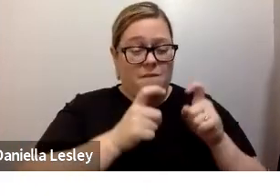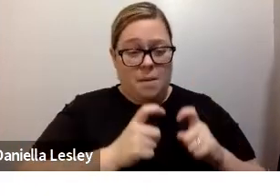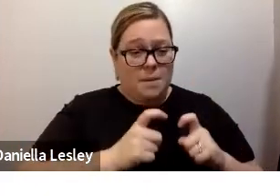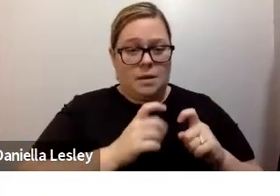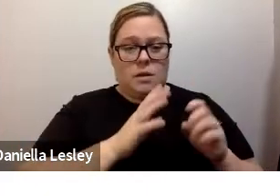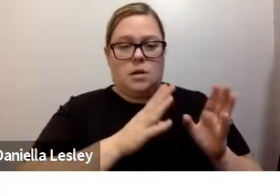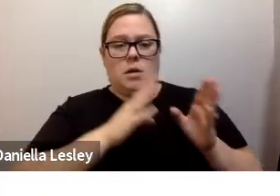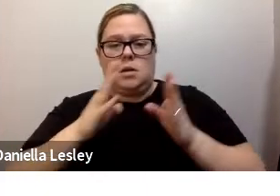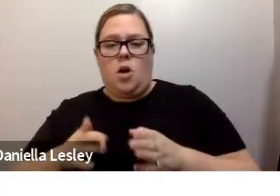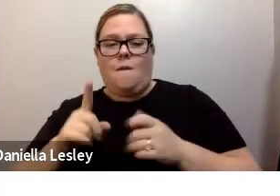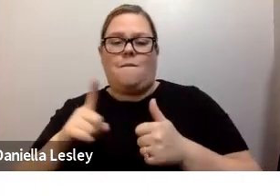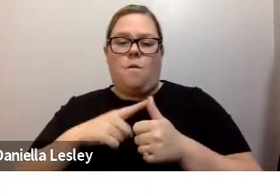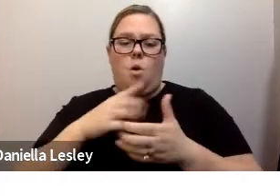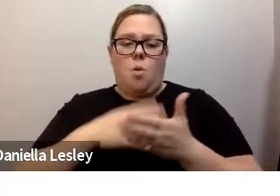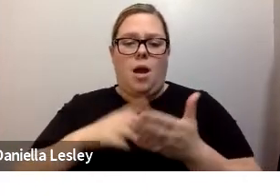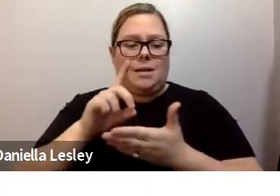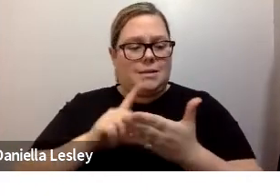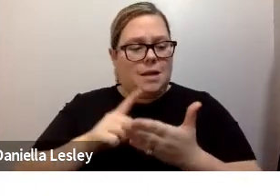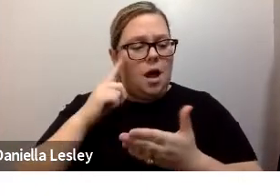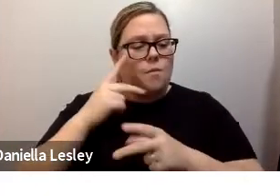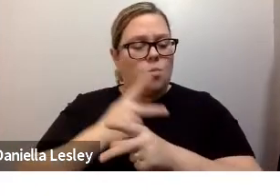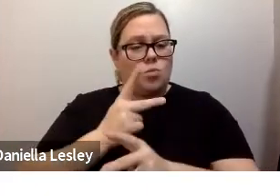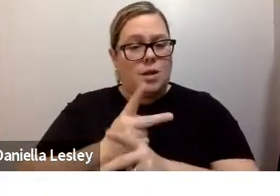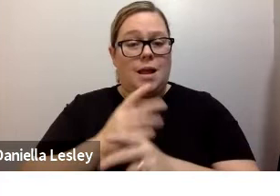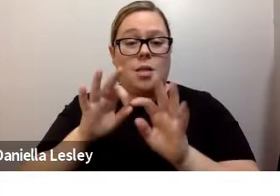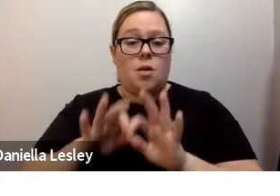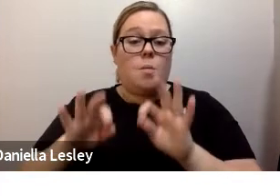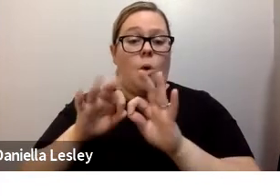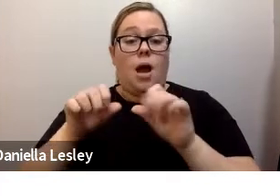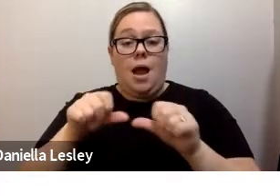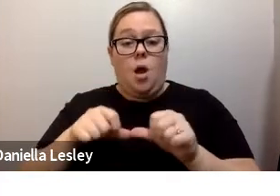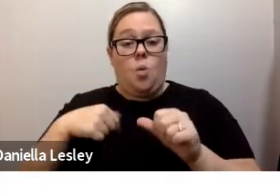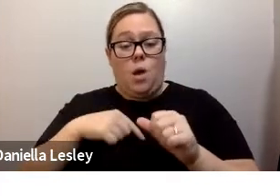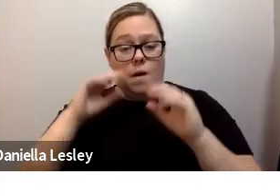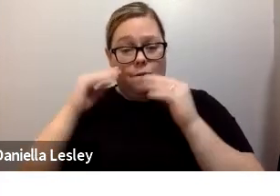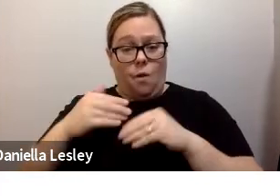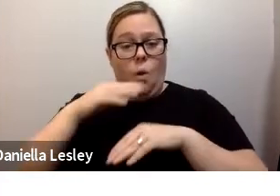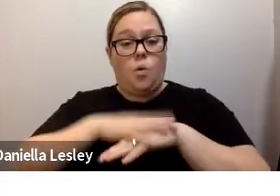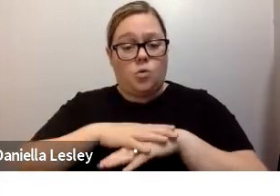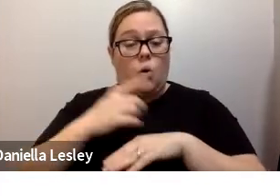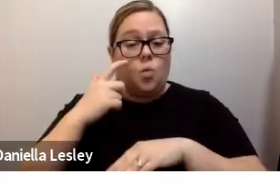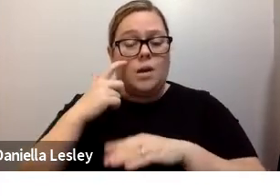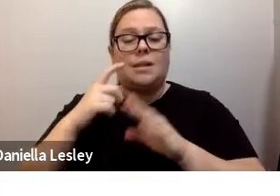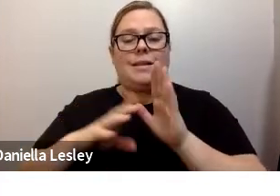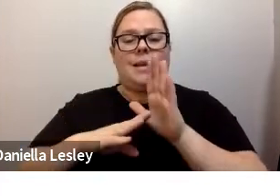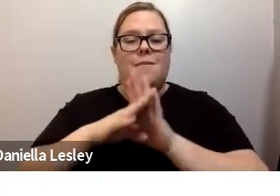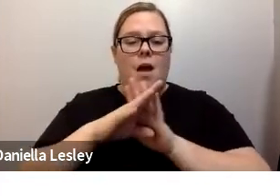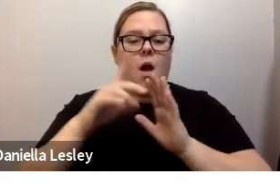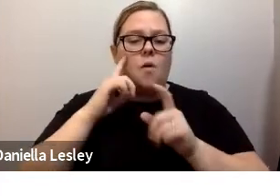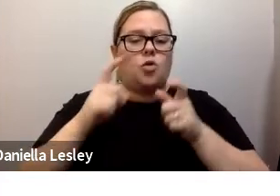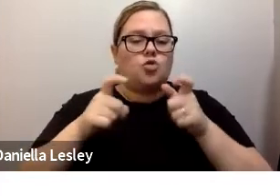the first parts of design for production. And the key areas that we've been focusing on most recently have been the development of the control